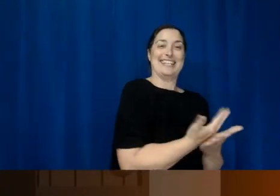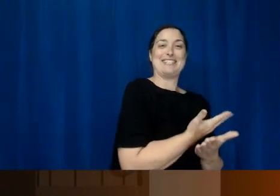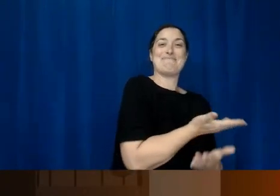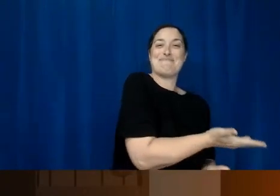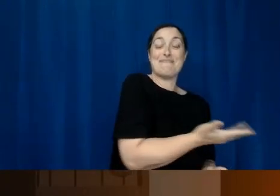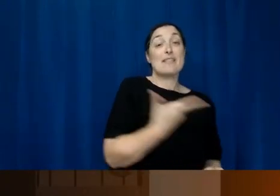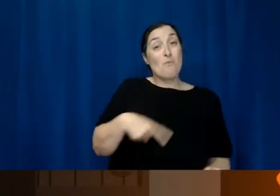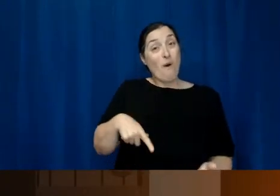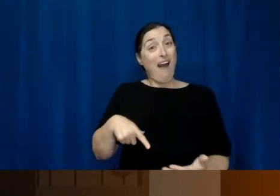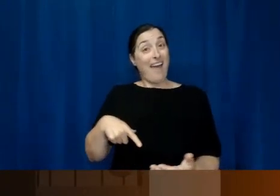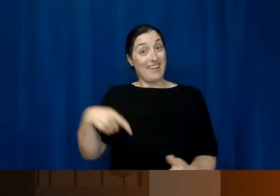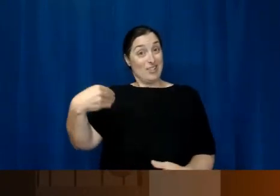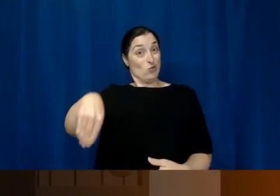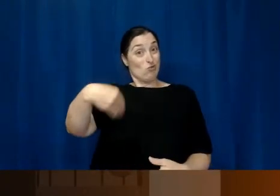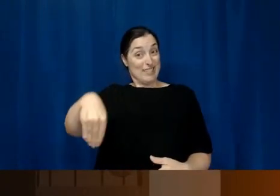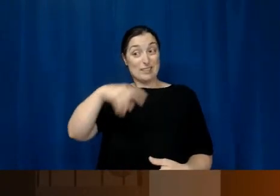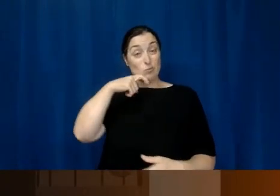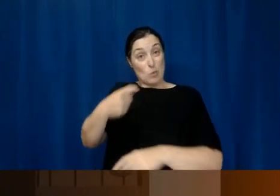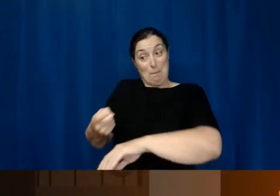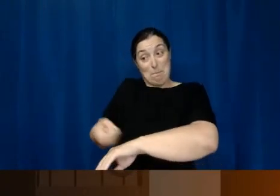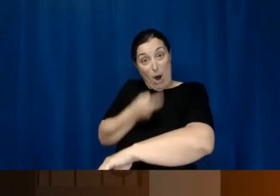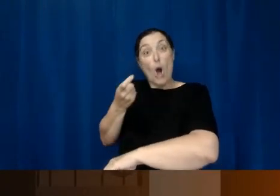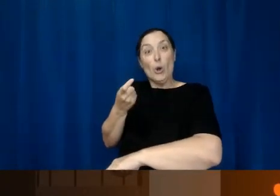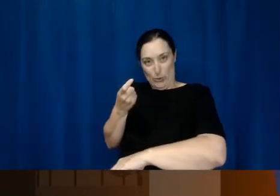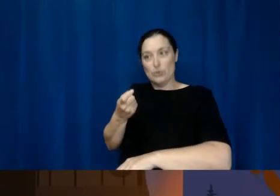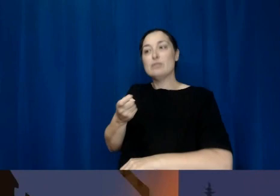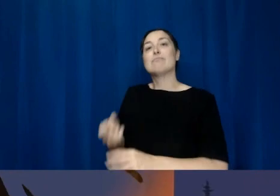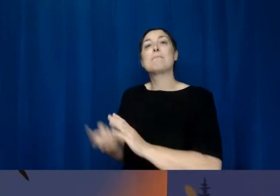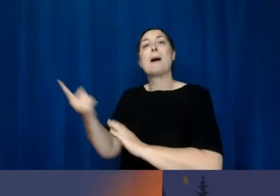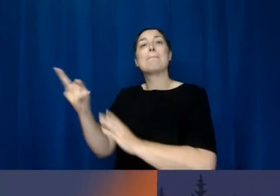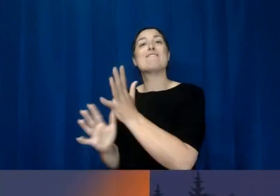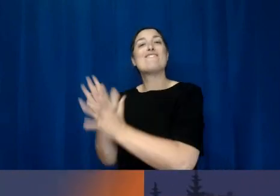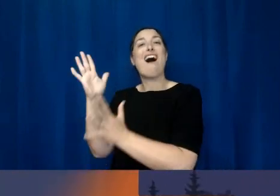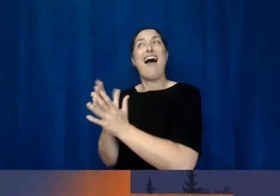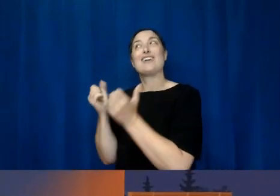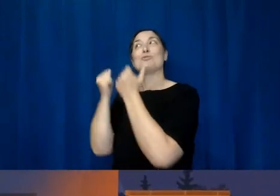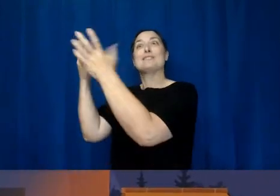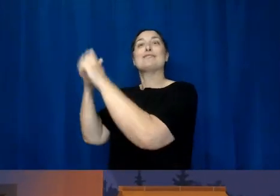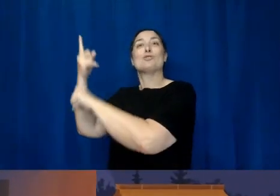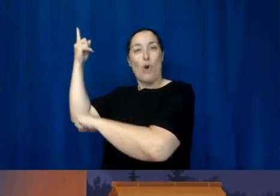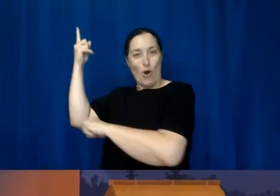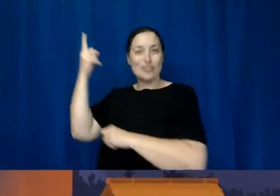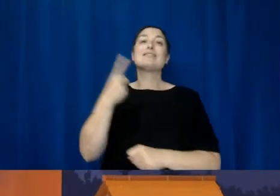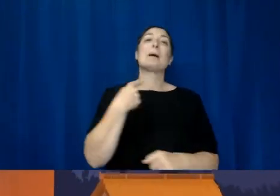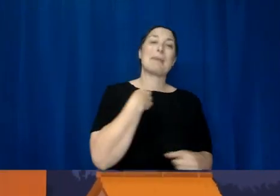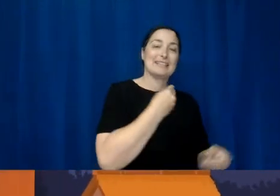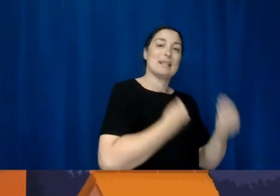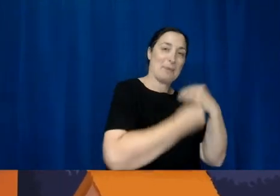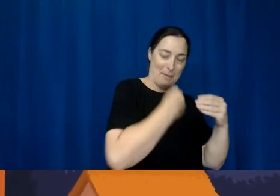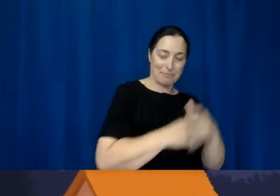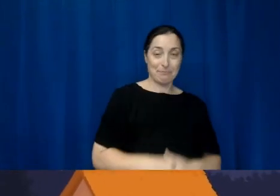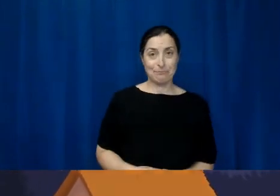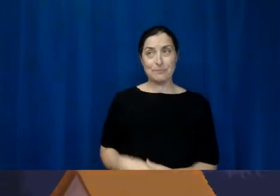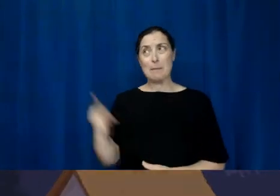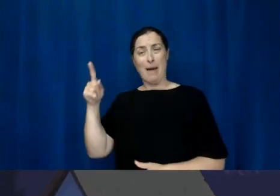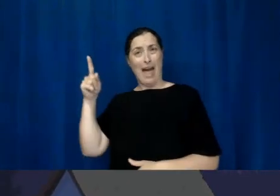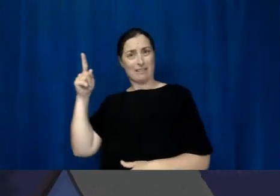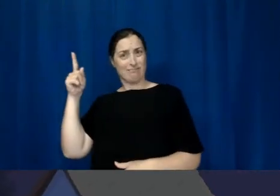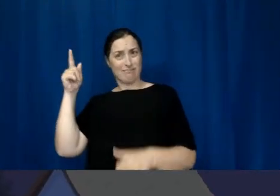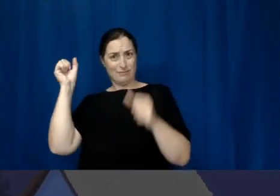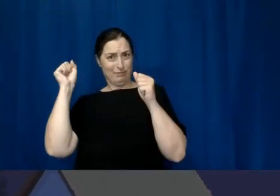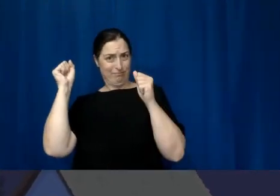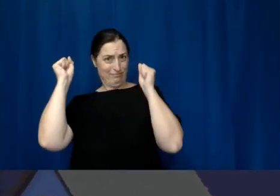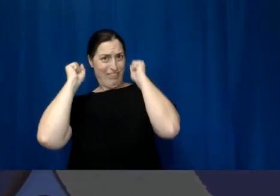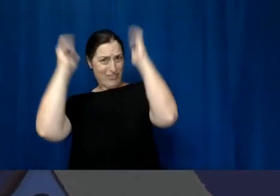keeping the most appetizing chops for themselves. As punishment for Prometheus's trickery, Zeus took away the fire that Prometheus